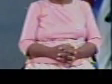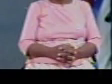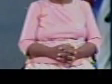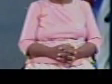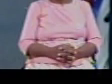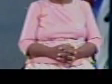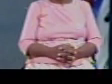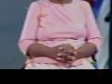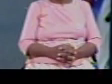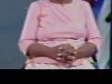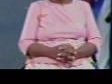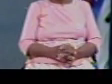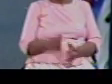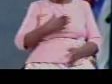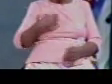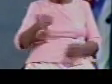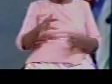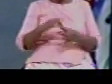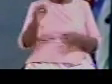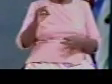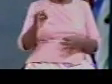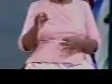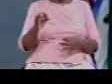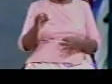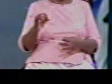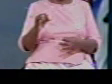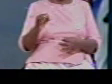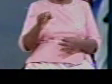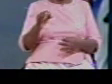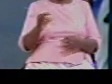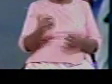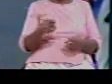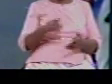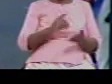And the spirit and the bride say, come.